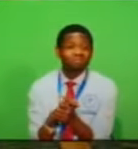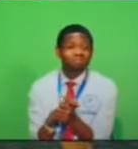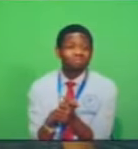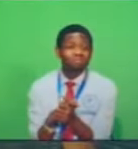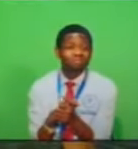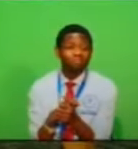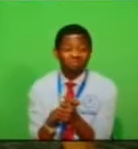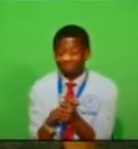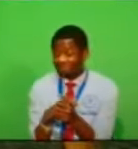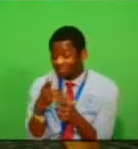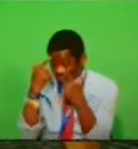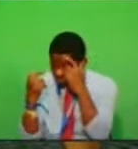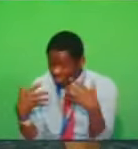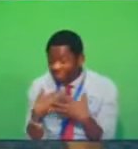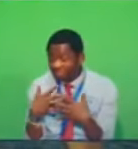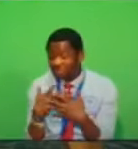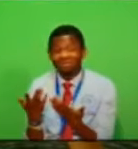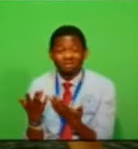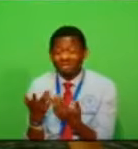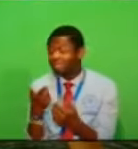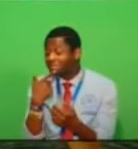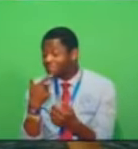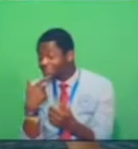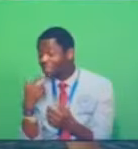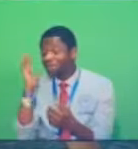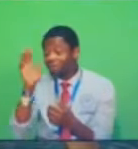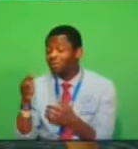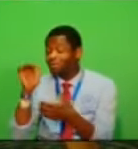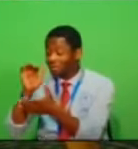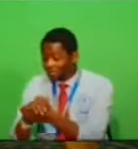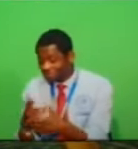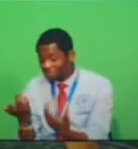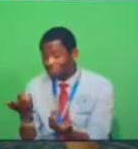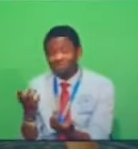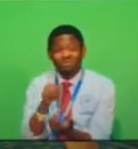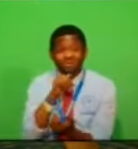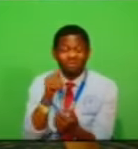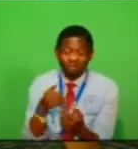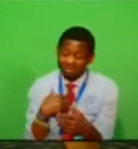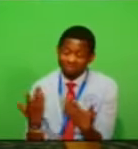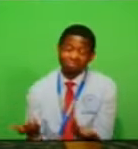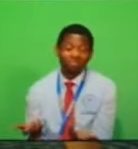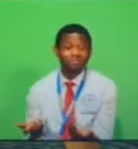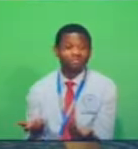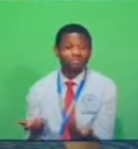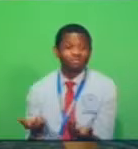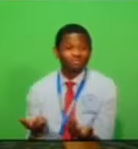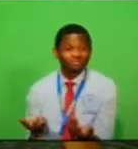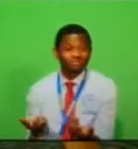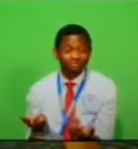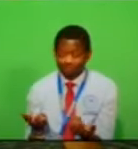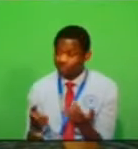Because I am afraid even to say that I will marry you because I don't need. And God in